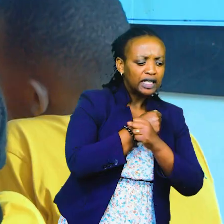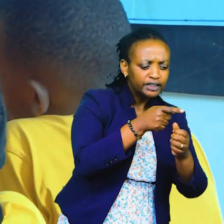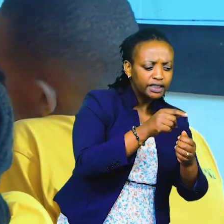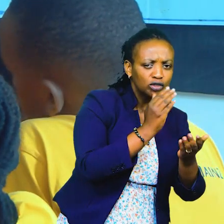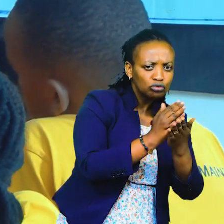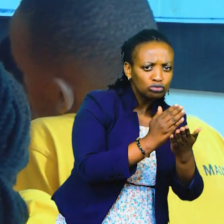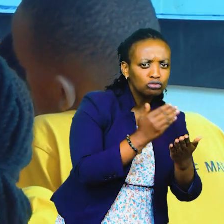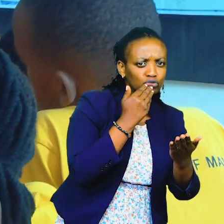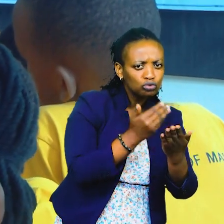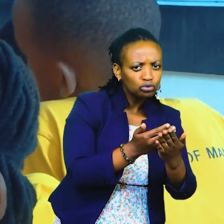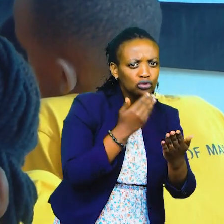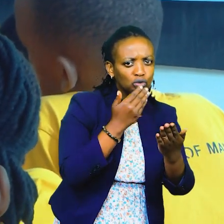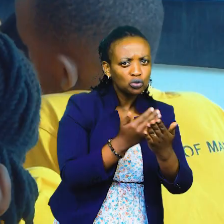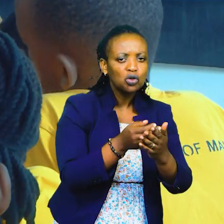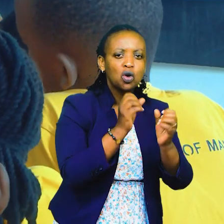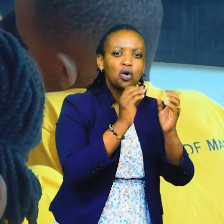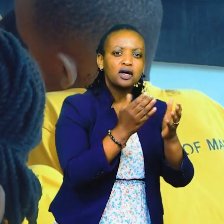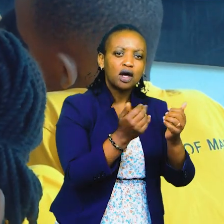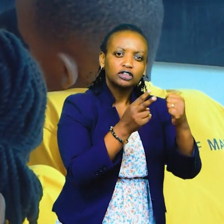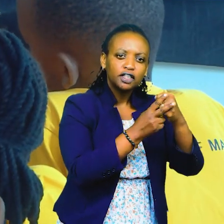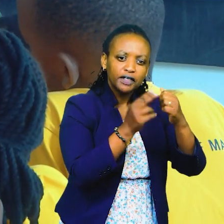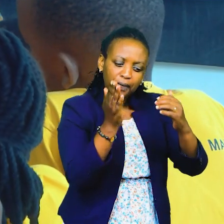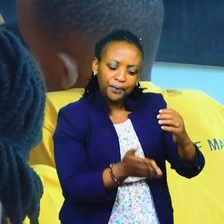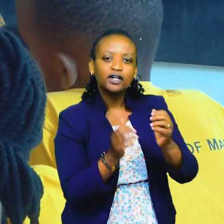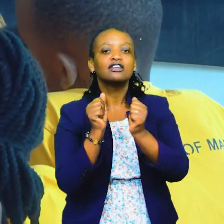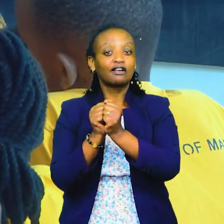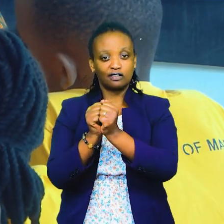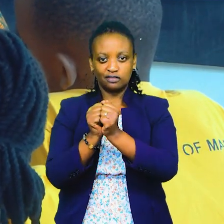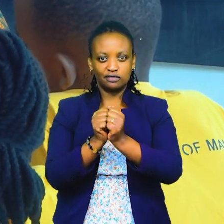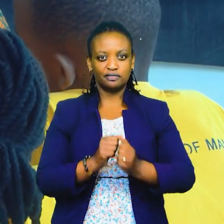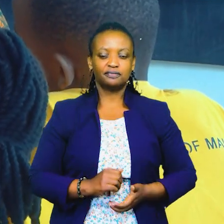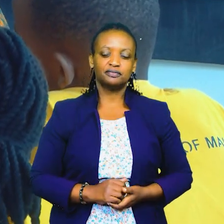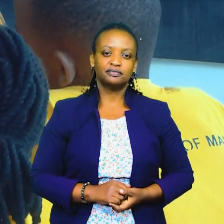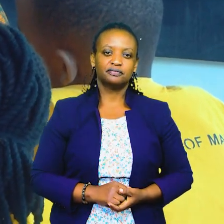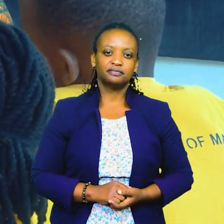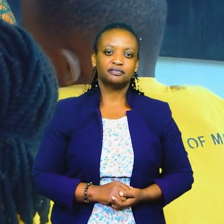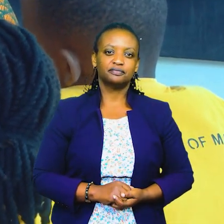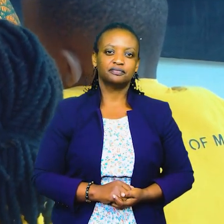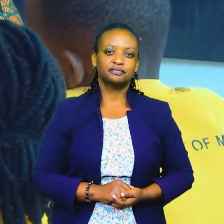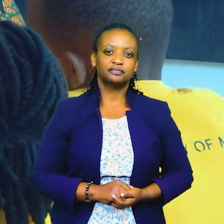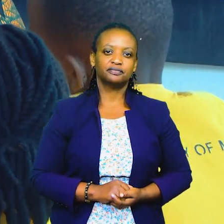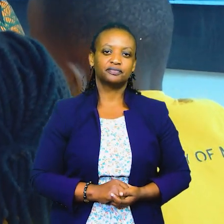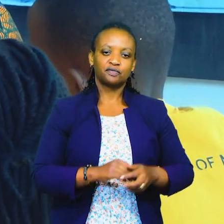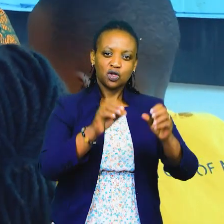I like this and the fruit. So this is 7 out of